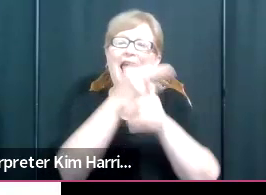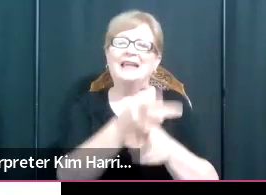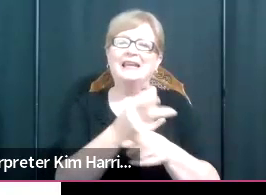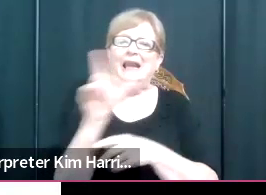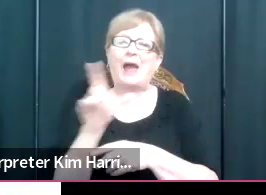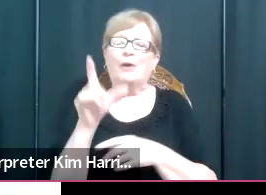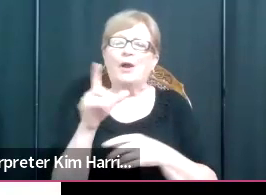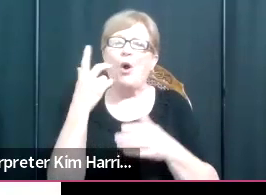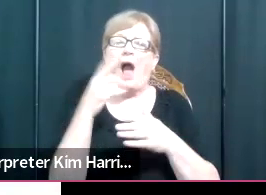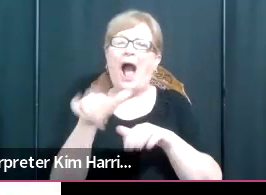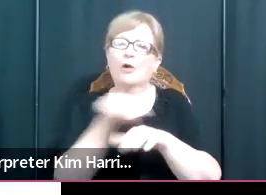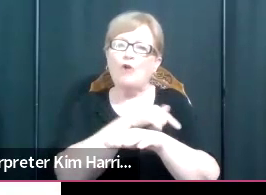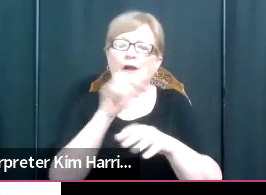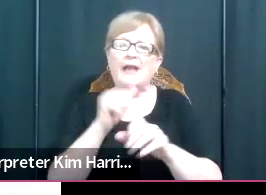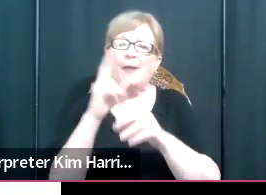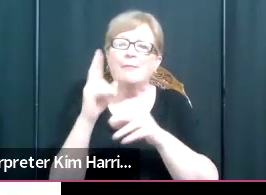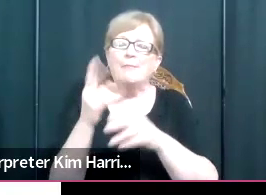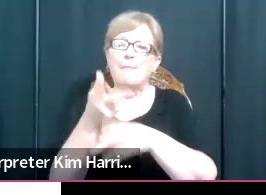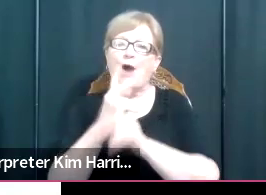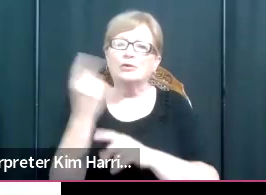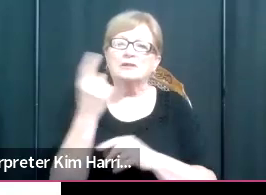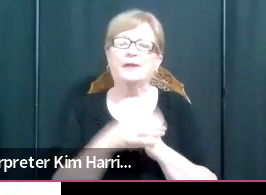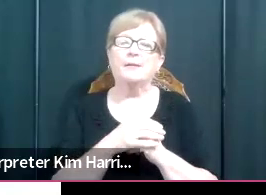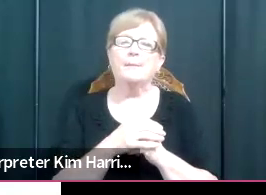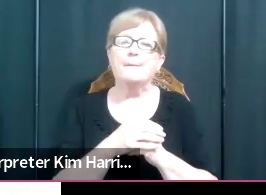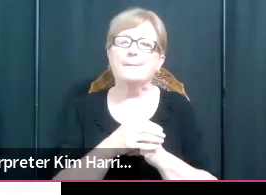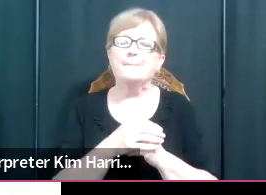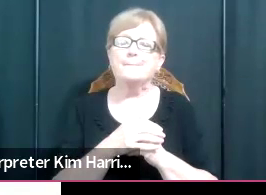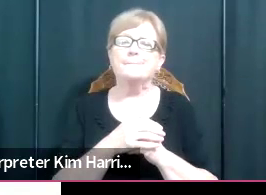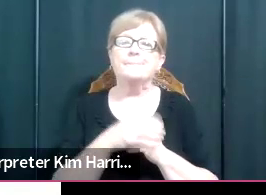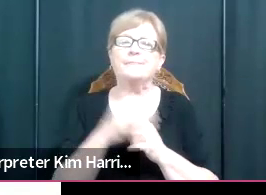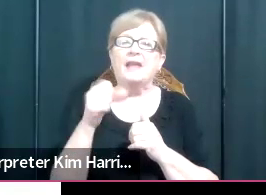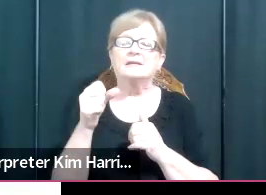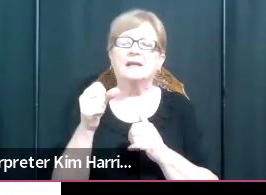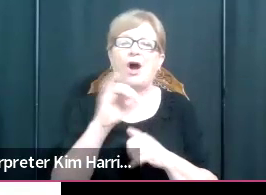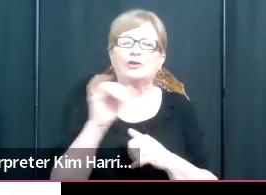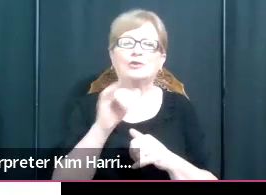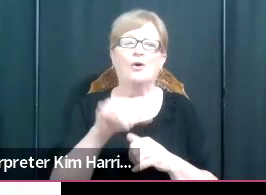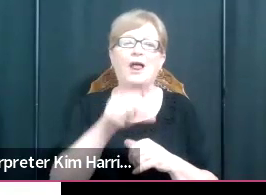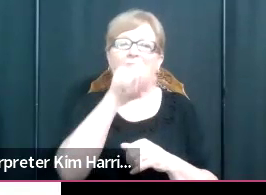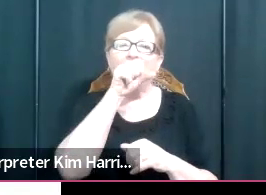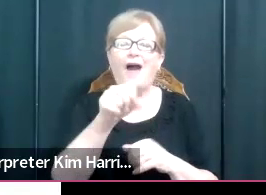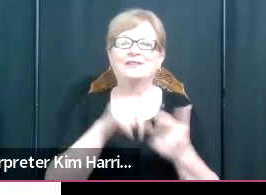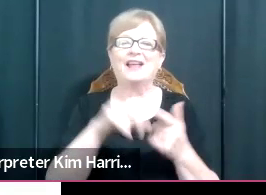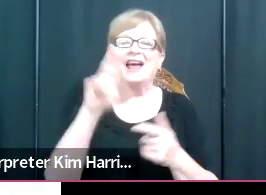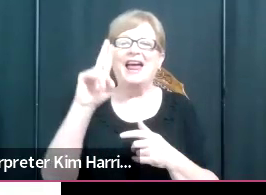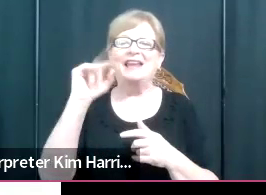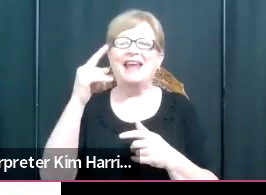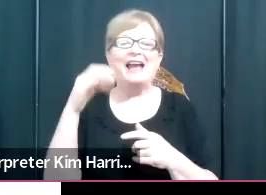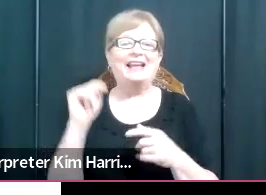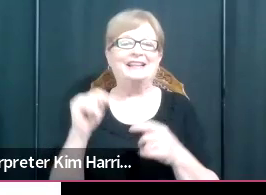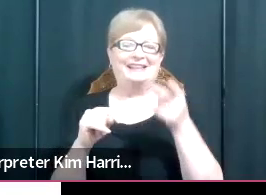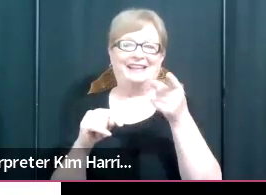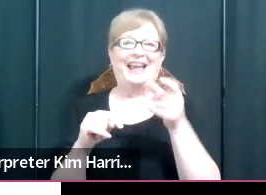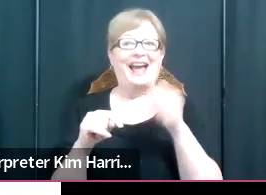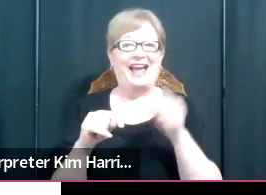of time we can borrow something, or how long they can borrow something. And that she also loves the nugget. The nugget's so really cool,